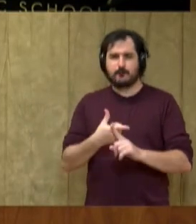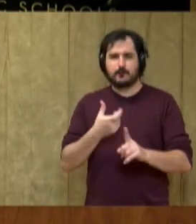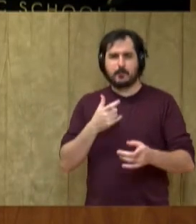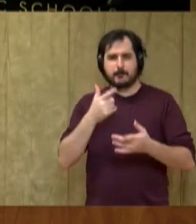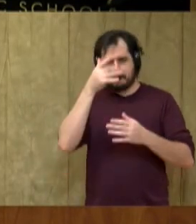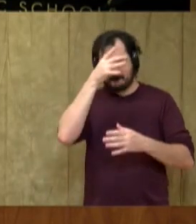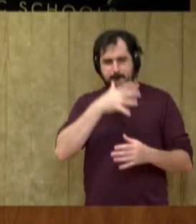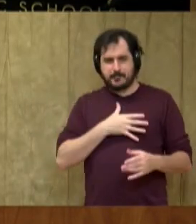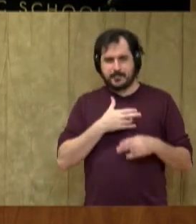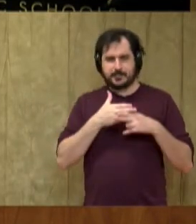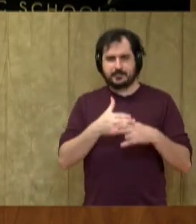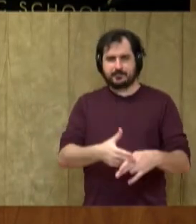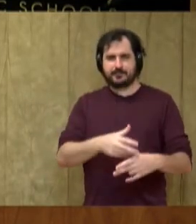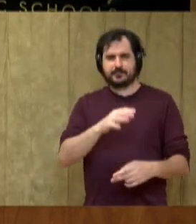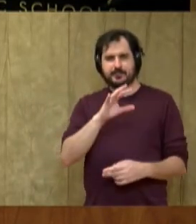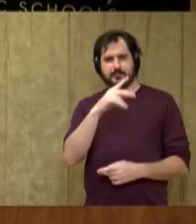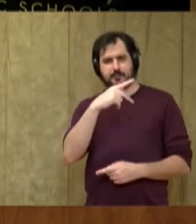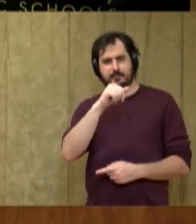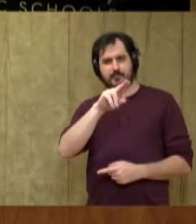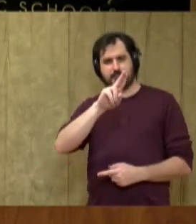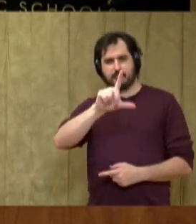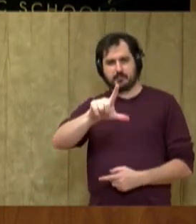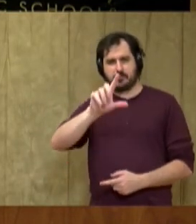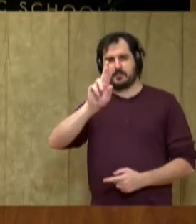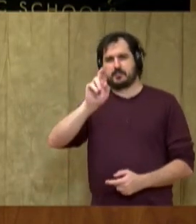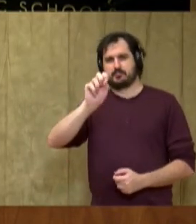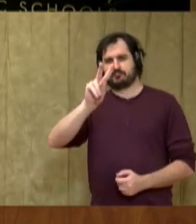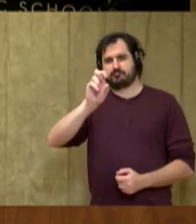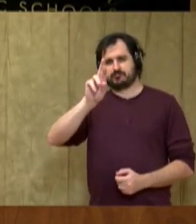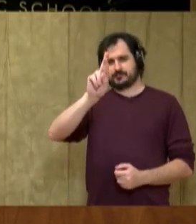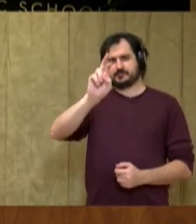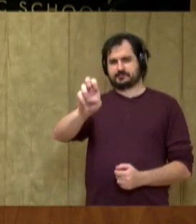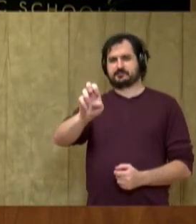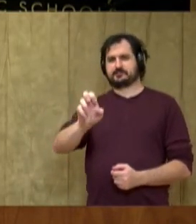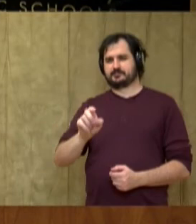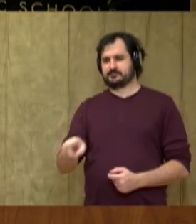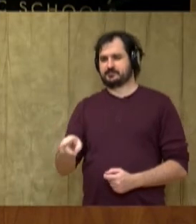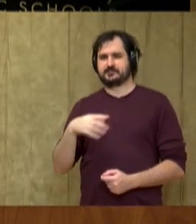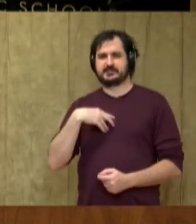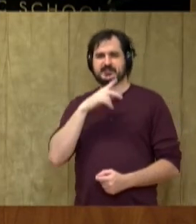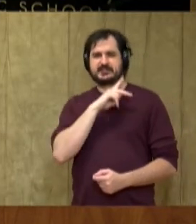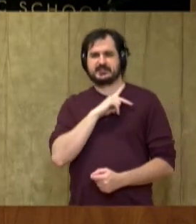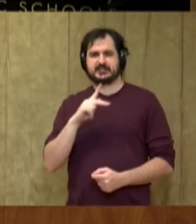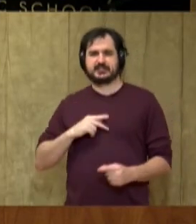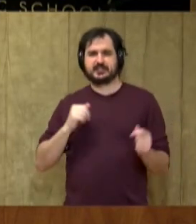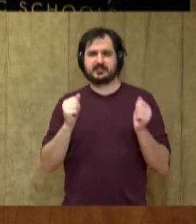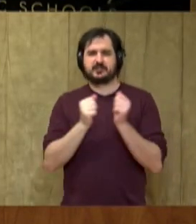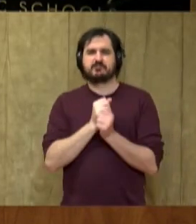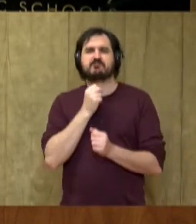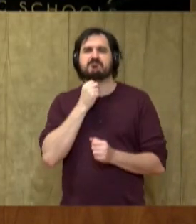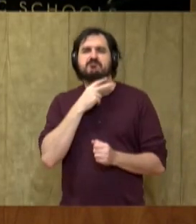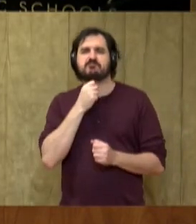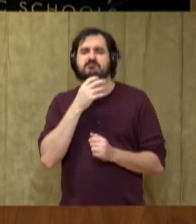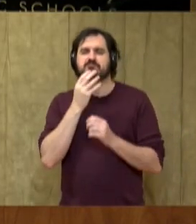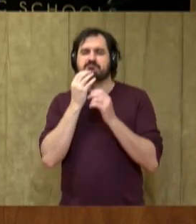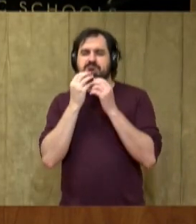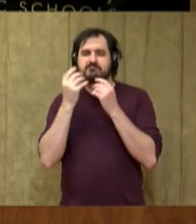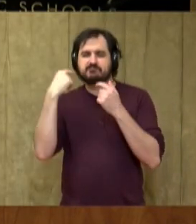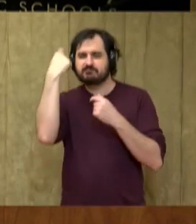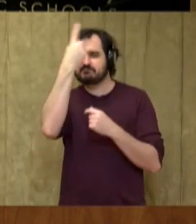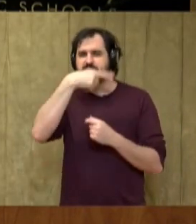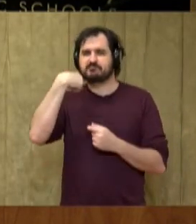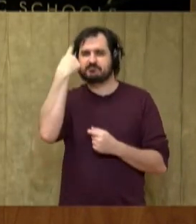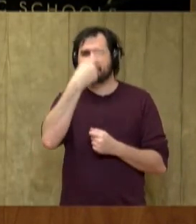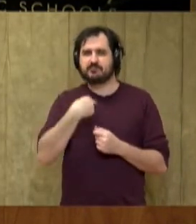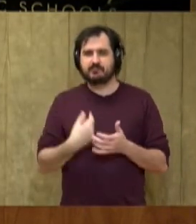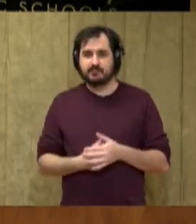my king's face on it was disrespectful. On Wednesday, I had snowballs thrown at me, and I believe that they had